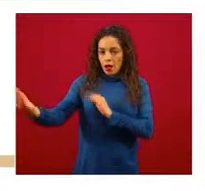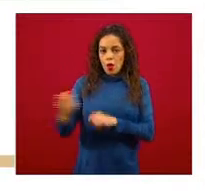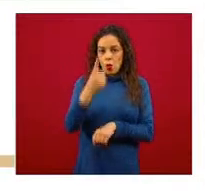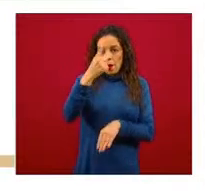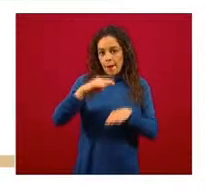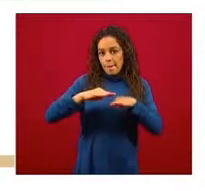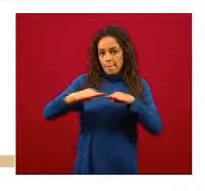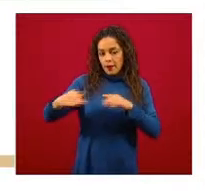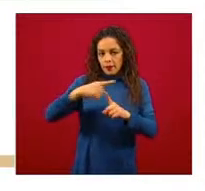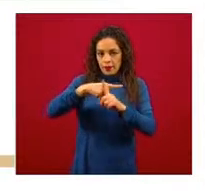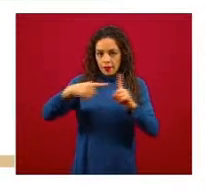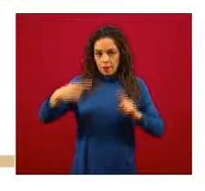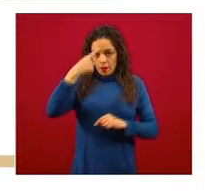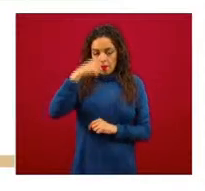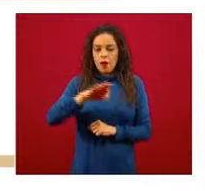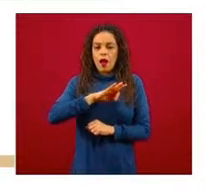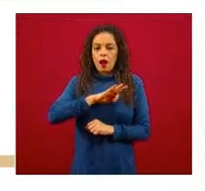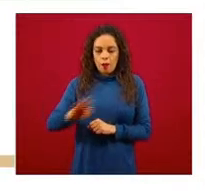prefer to cross the street